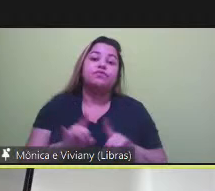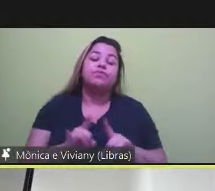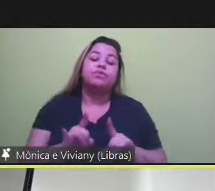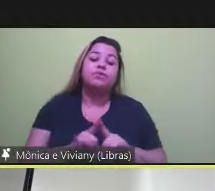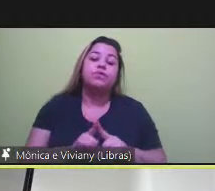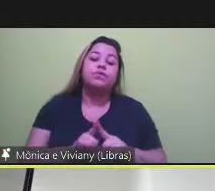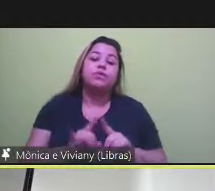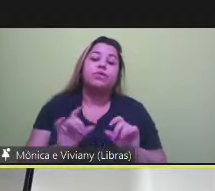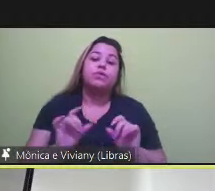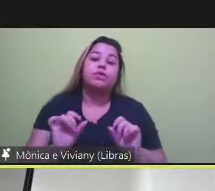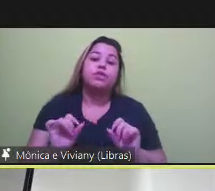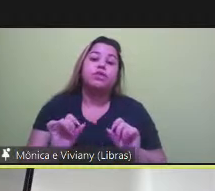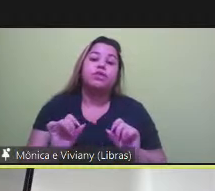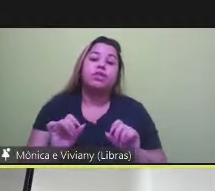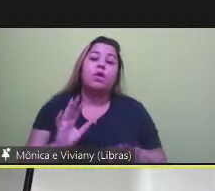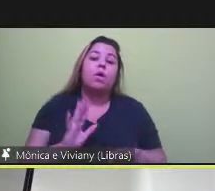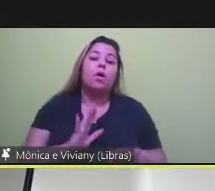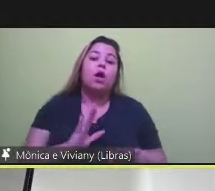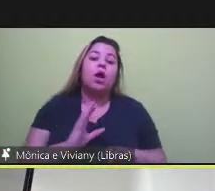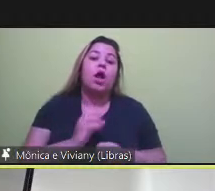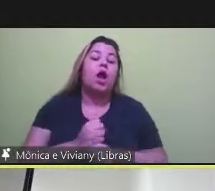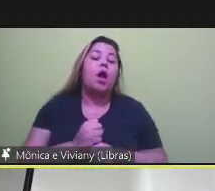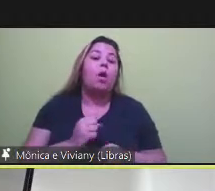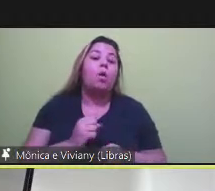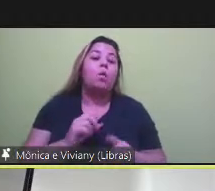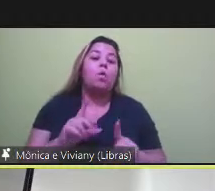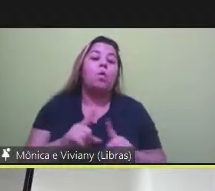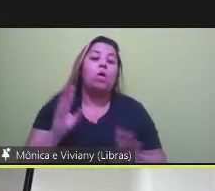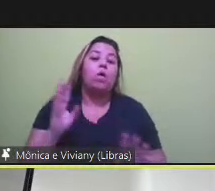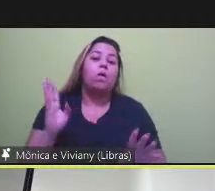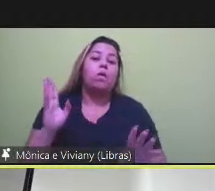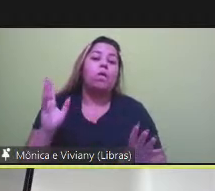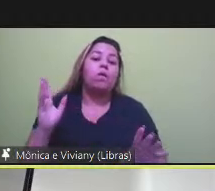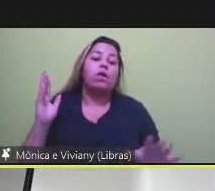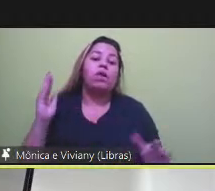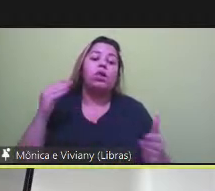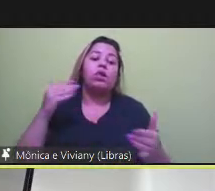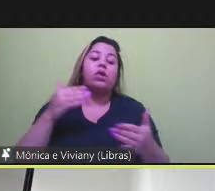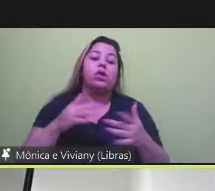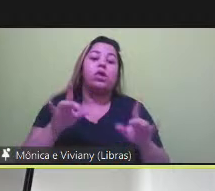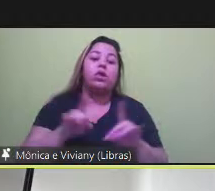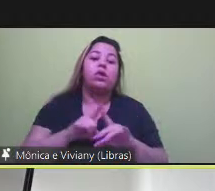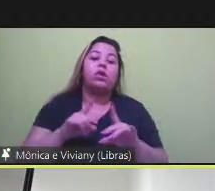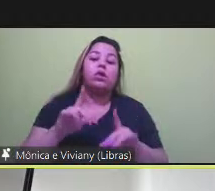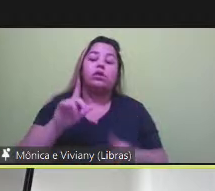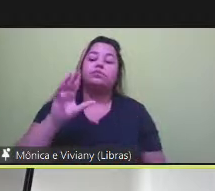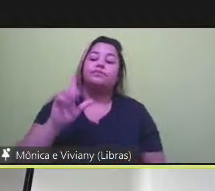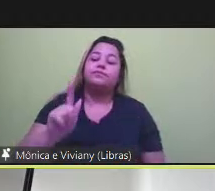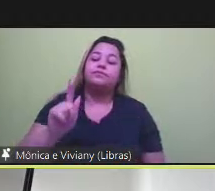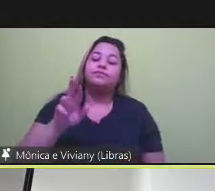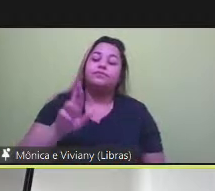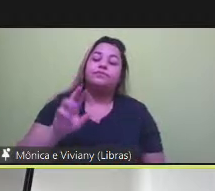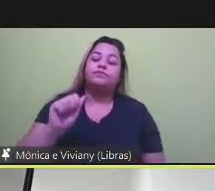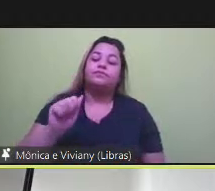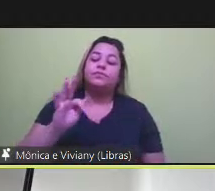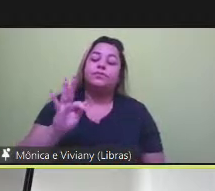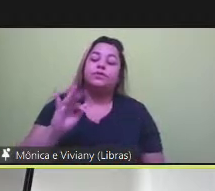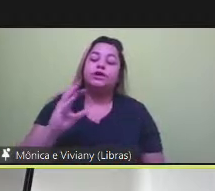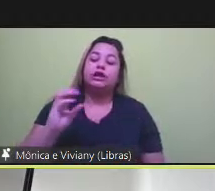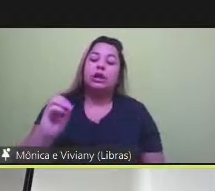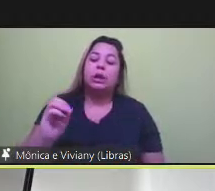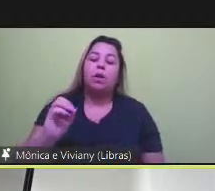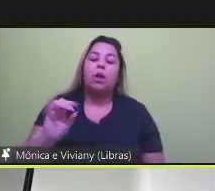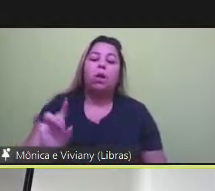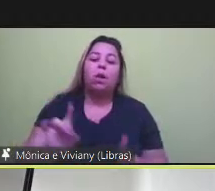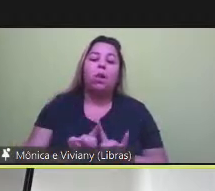in reality, I present here some results that were achieved in this chart. And we can see